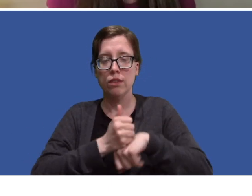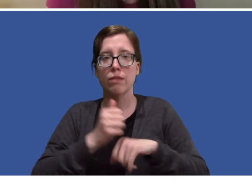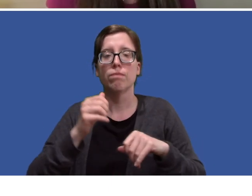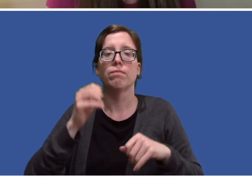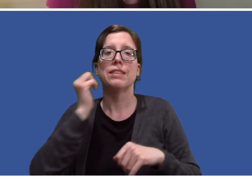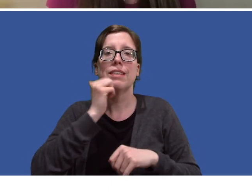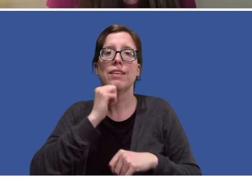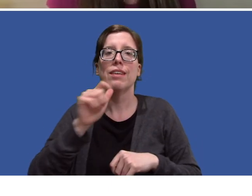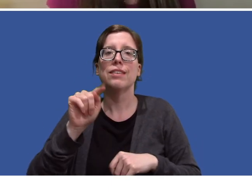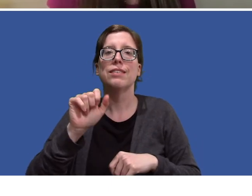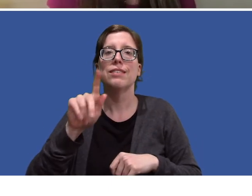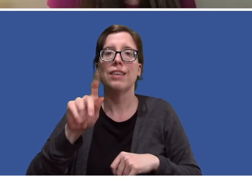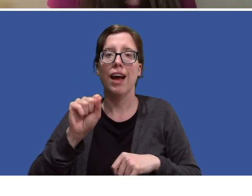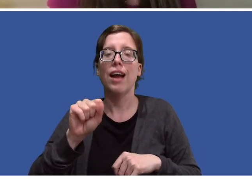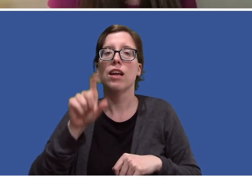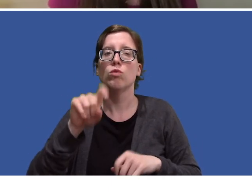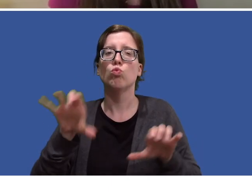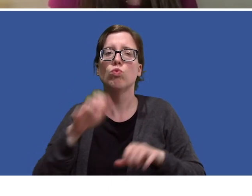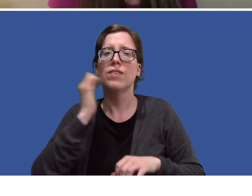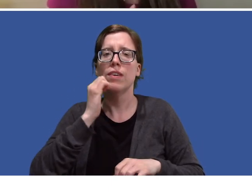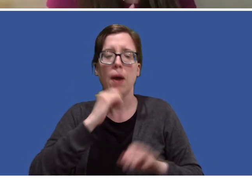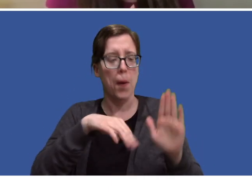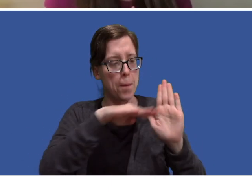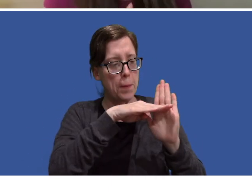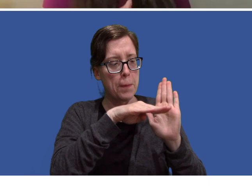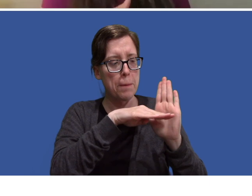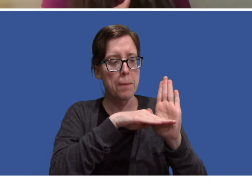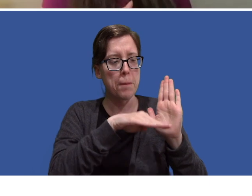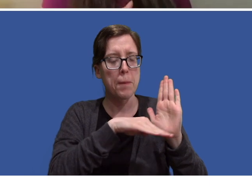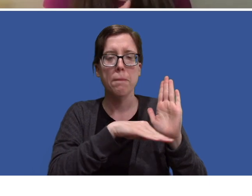This may be extremely beneficial, and it might help to